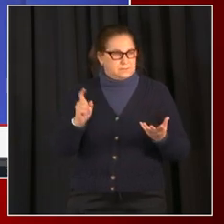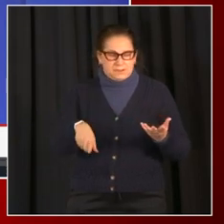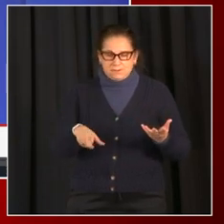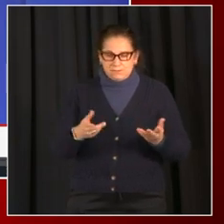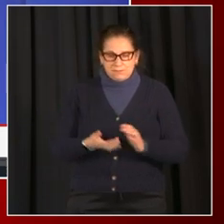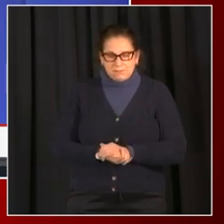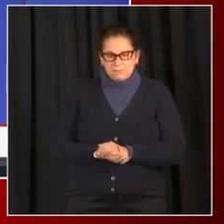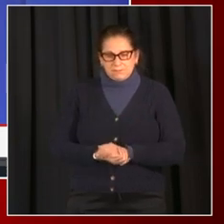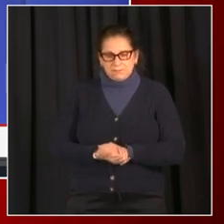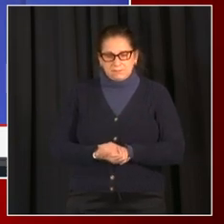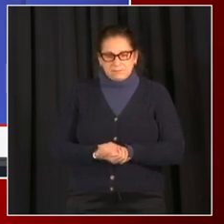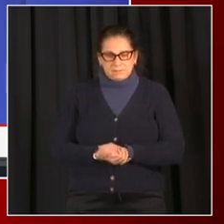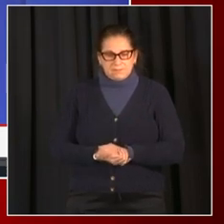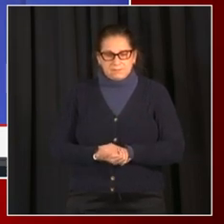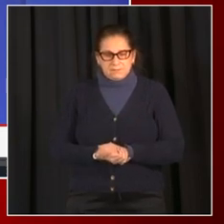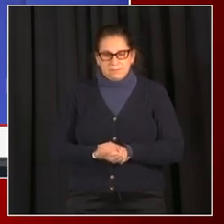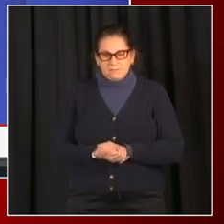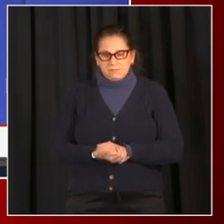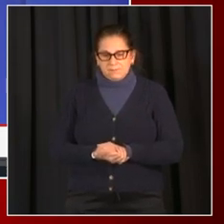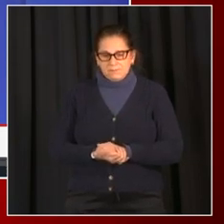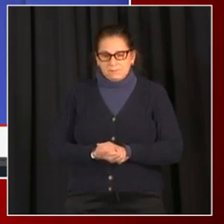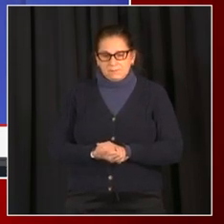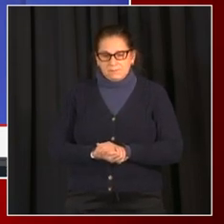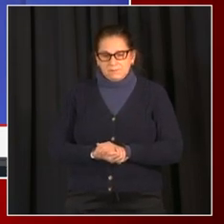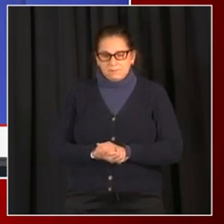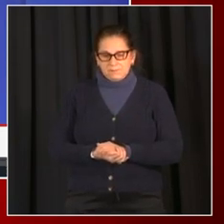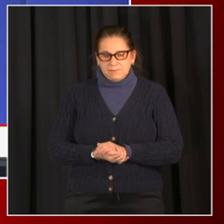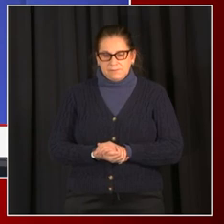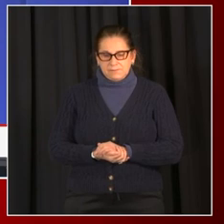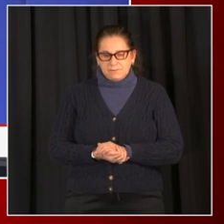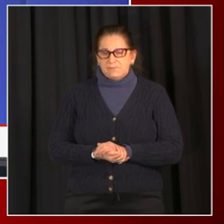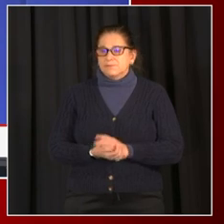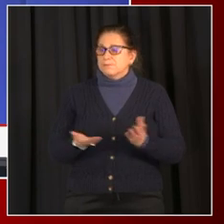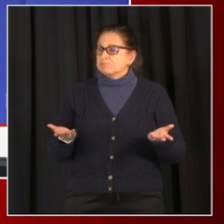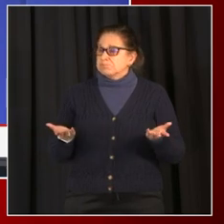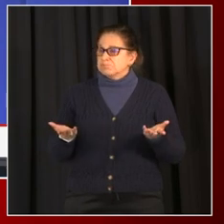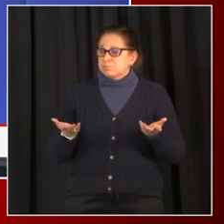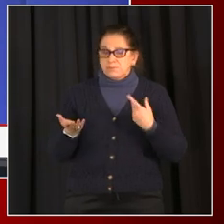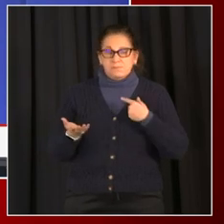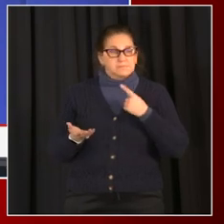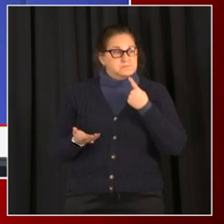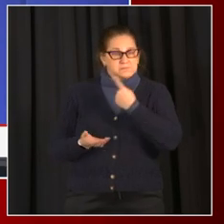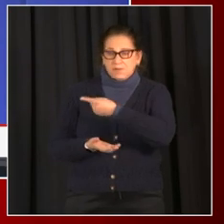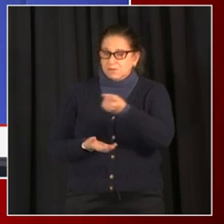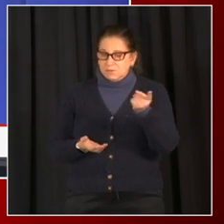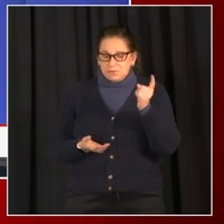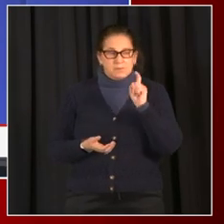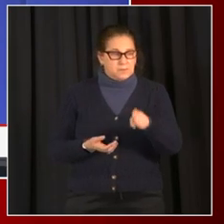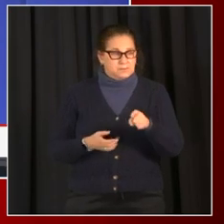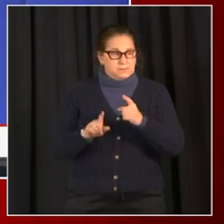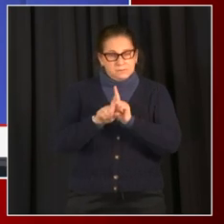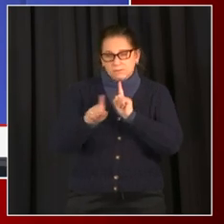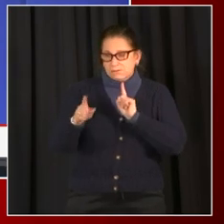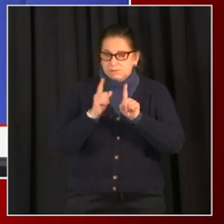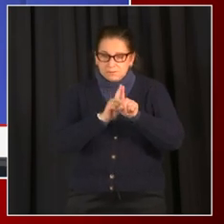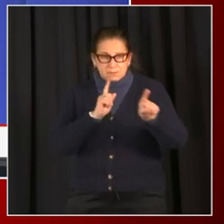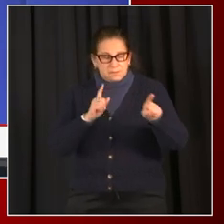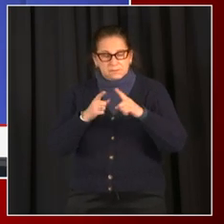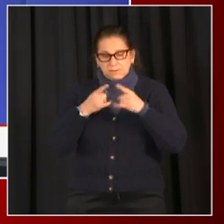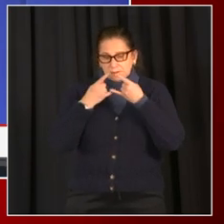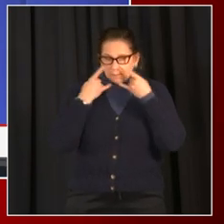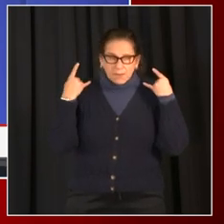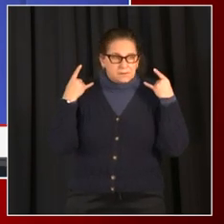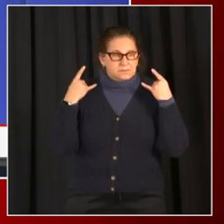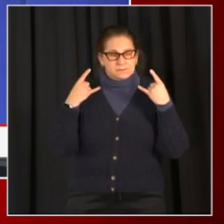thoughtful about the individuals you interact with as well, wear a mask and socially distance. So we're still monitoring what's going on in Europe,